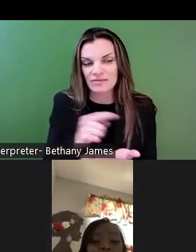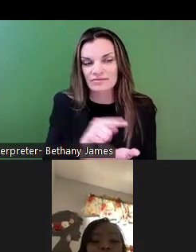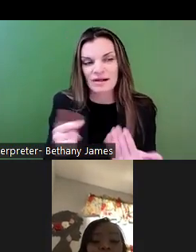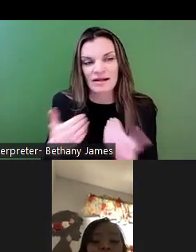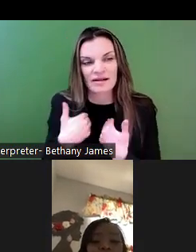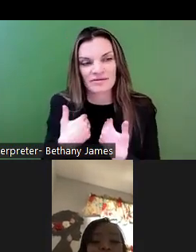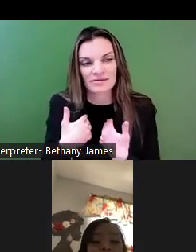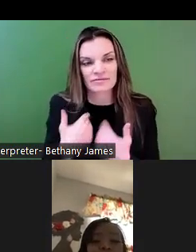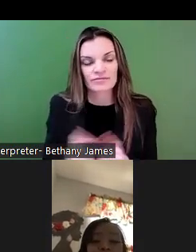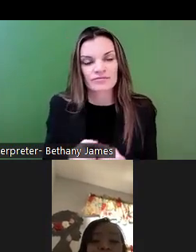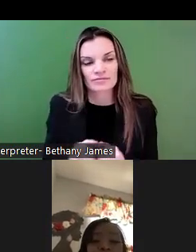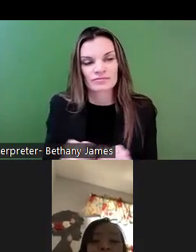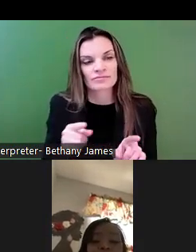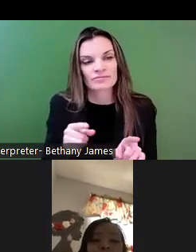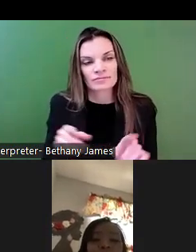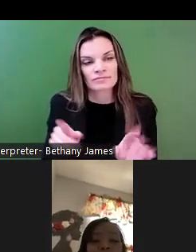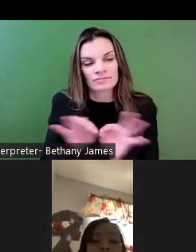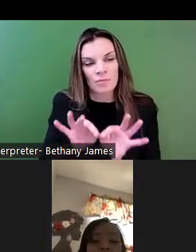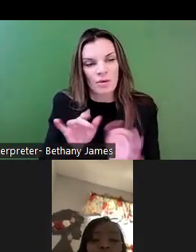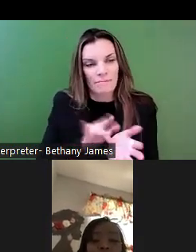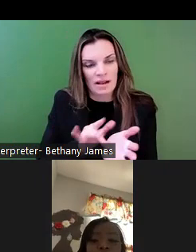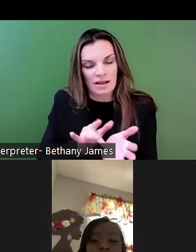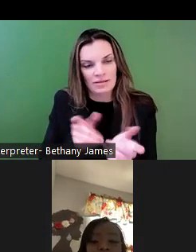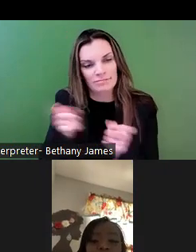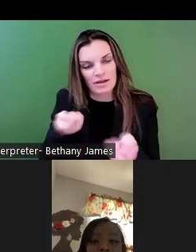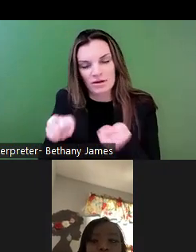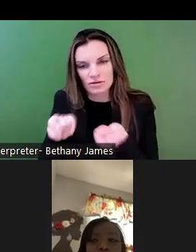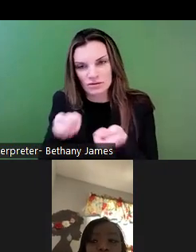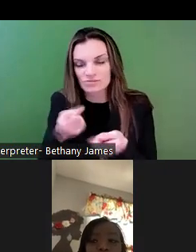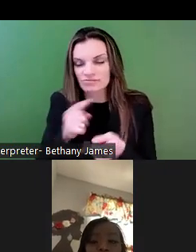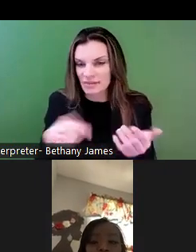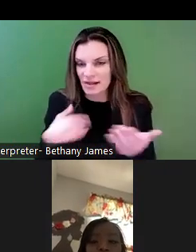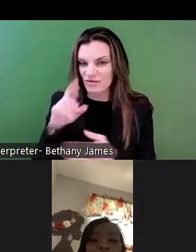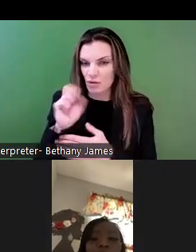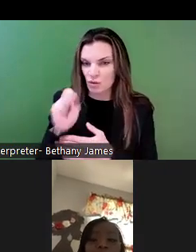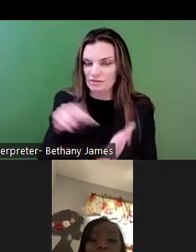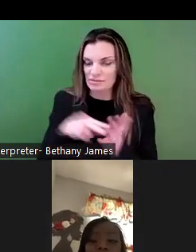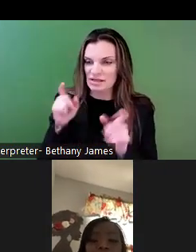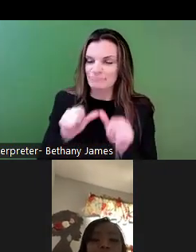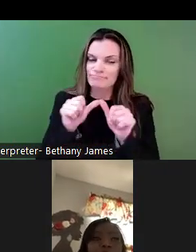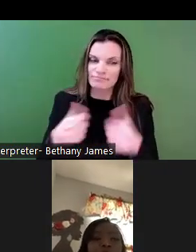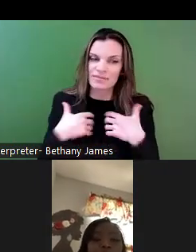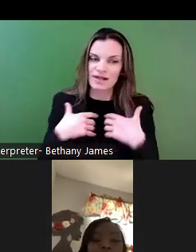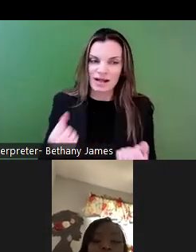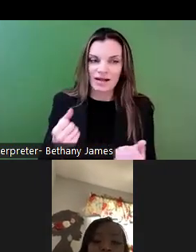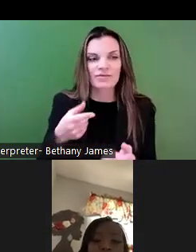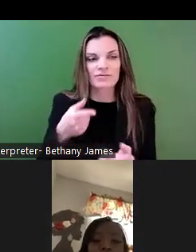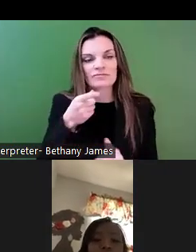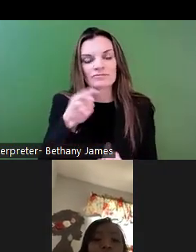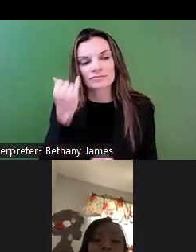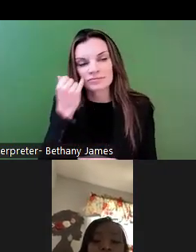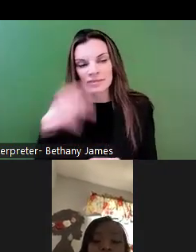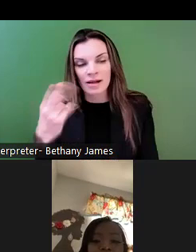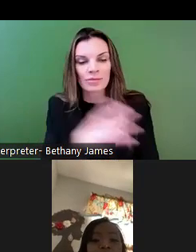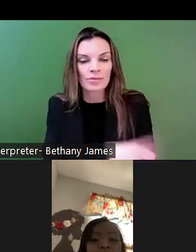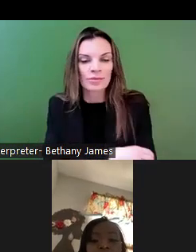thing that you always want to do is medical management. Like I said, we go back to what those risk factors were for strokes: high blood pressure, high